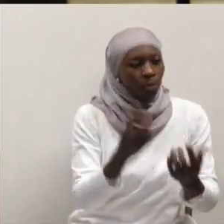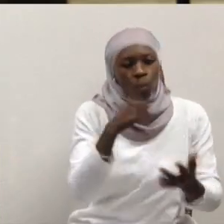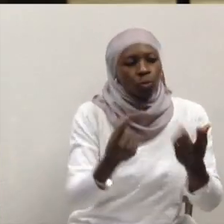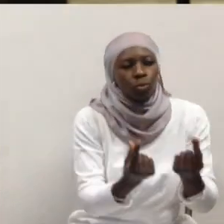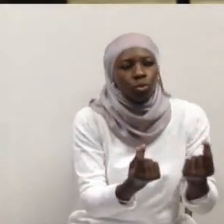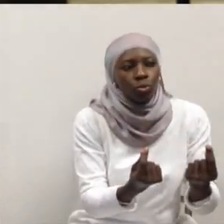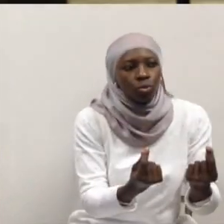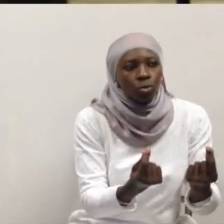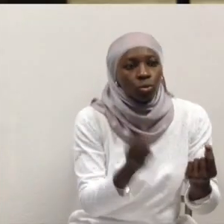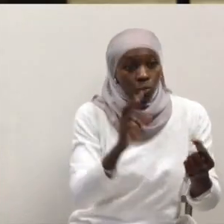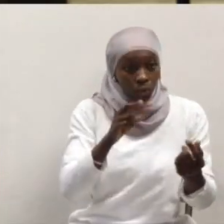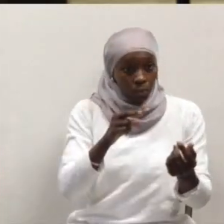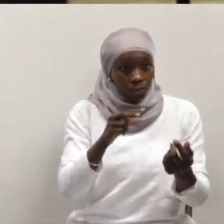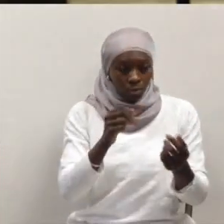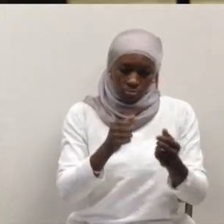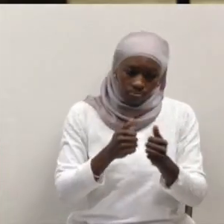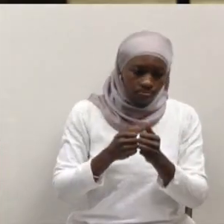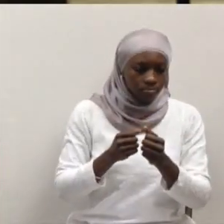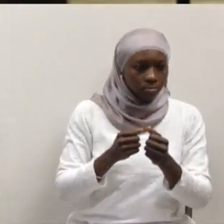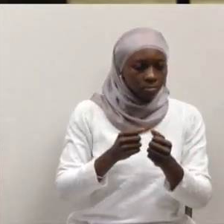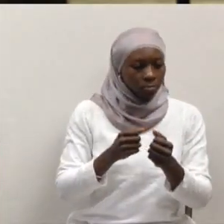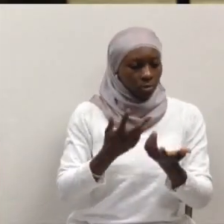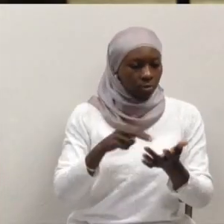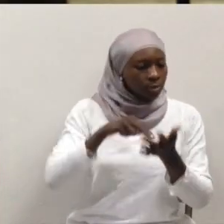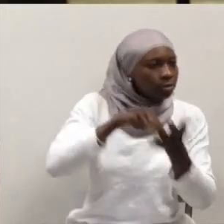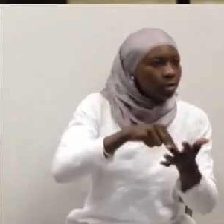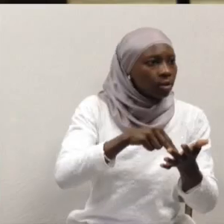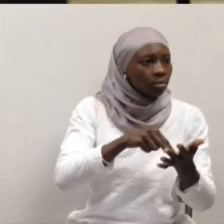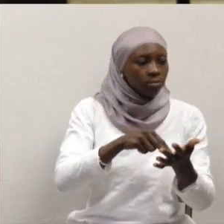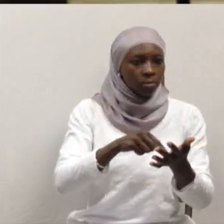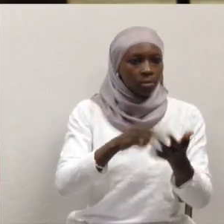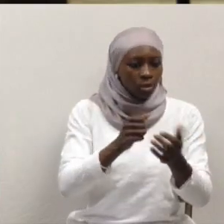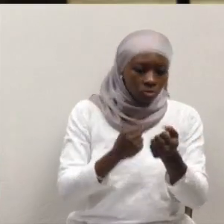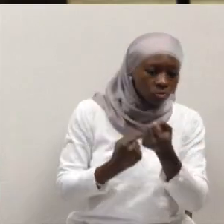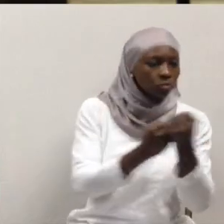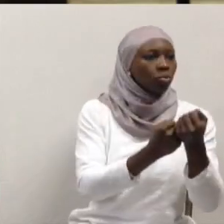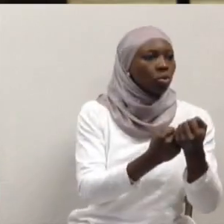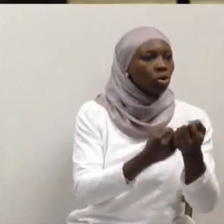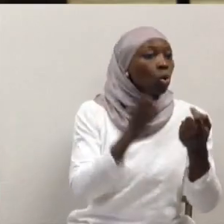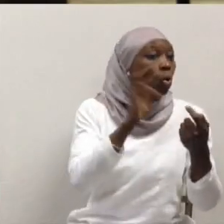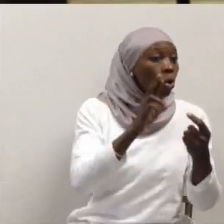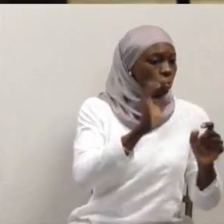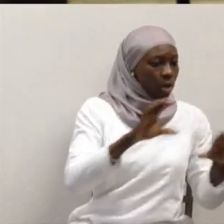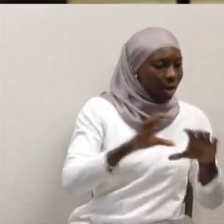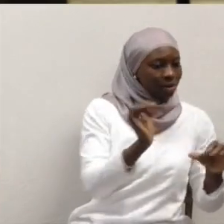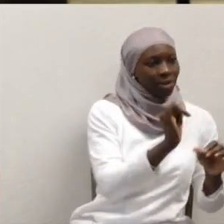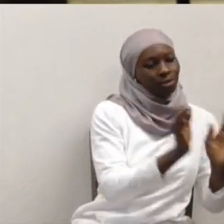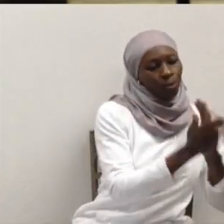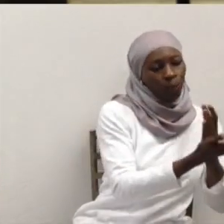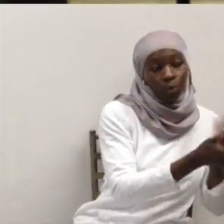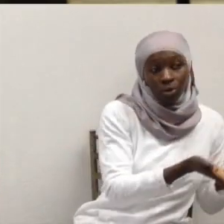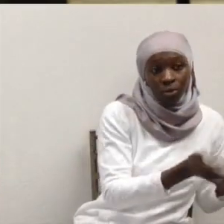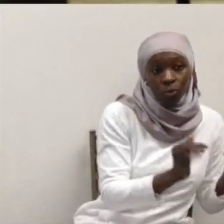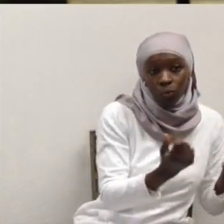like the hypocrites, offer excuses upon excuses, and ignore the responsibility even of self-defense?